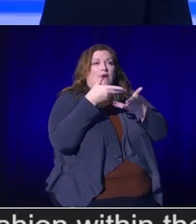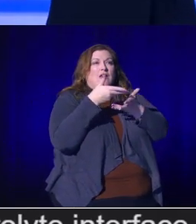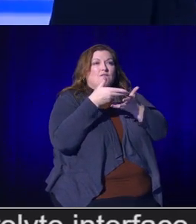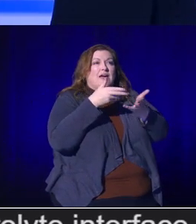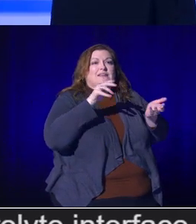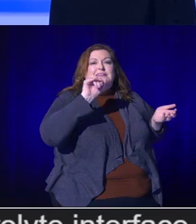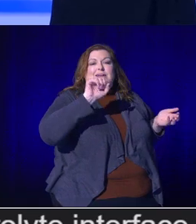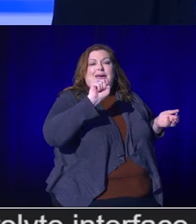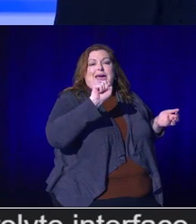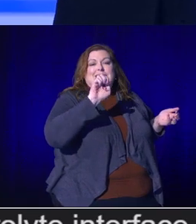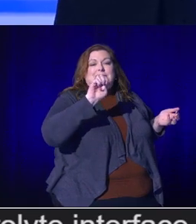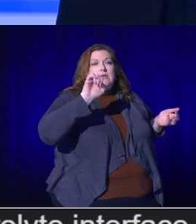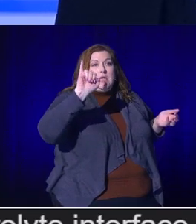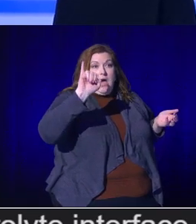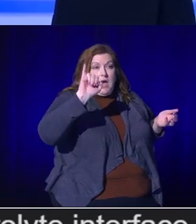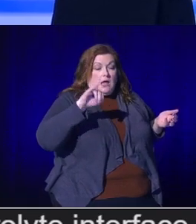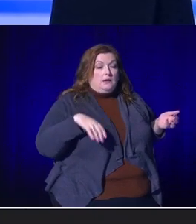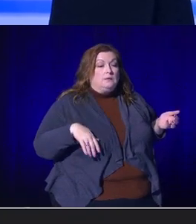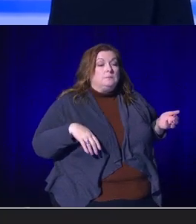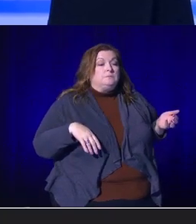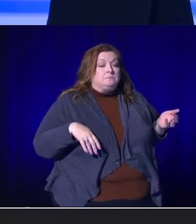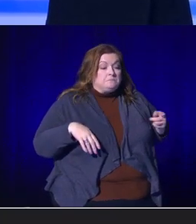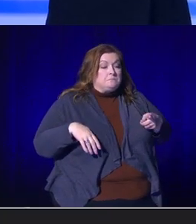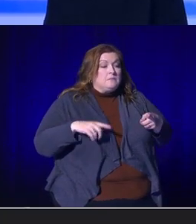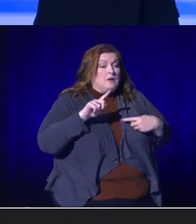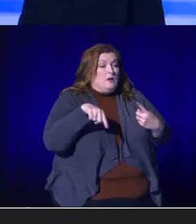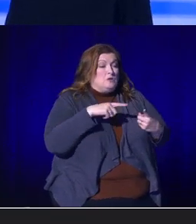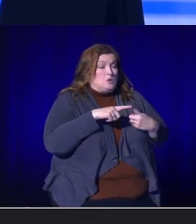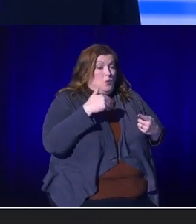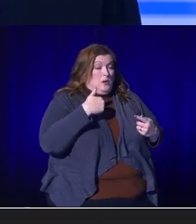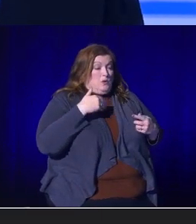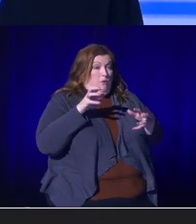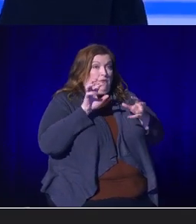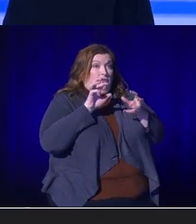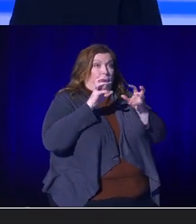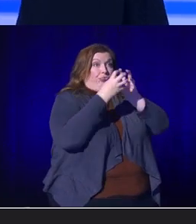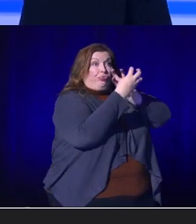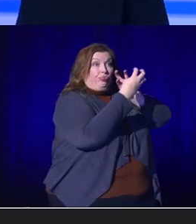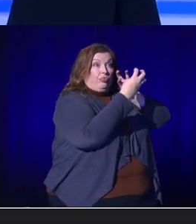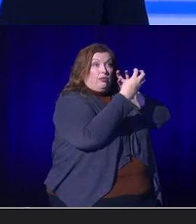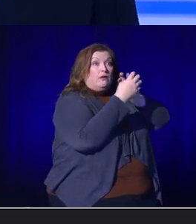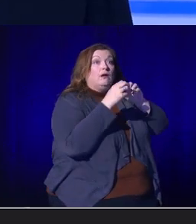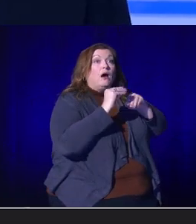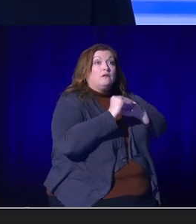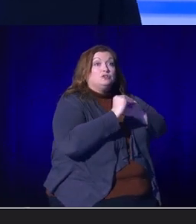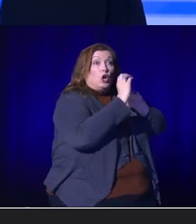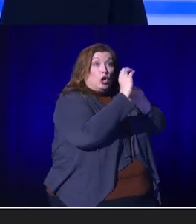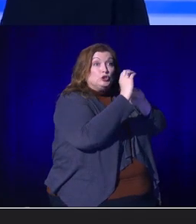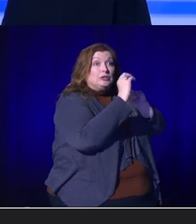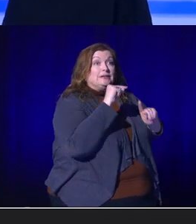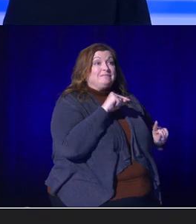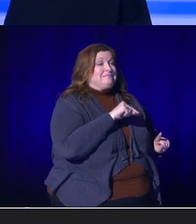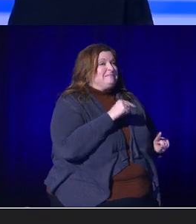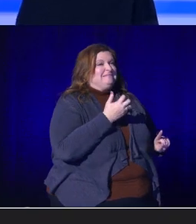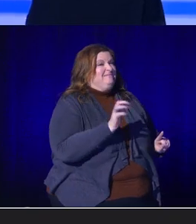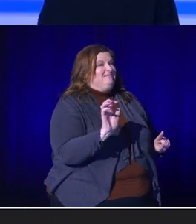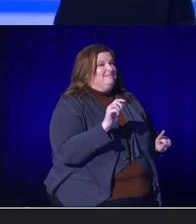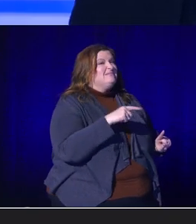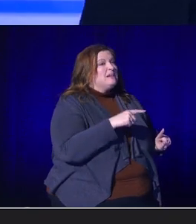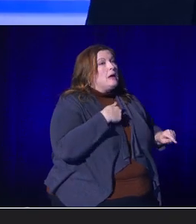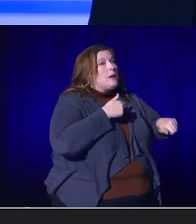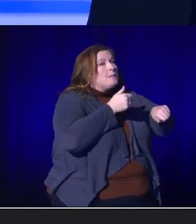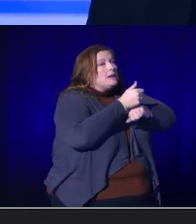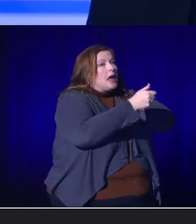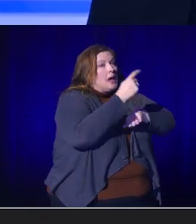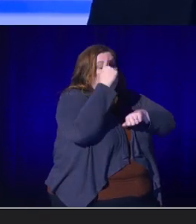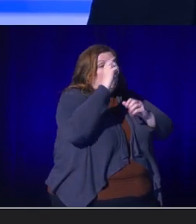drawn. And so when we have these sort of undesirable mechanisms of charging, this is often blamed for